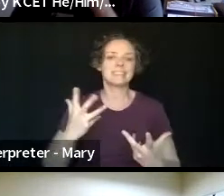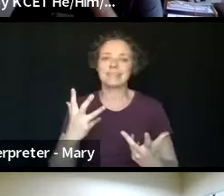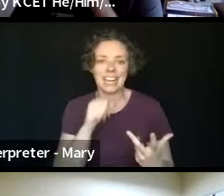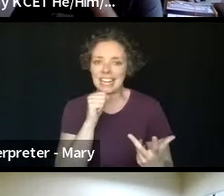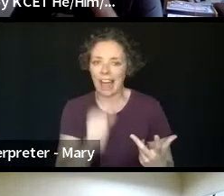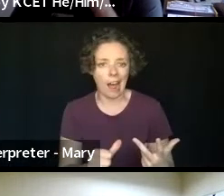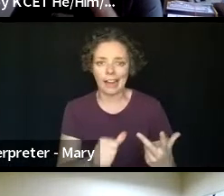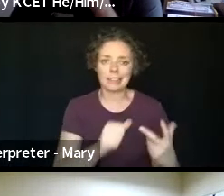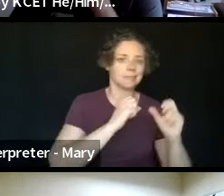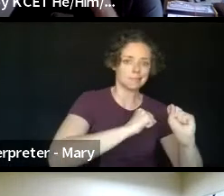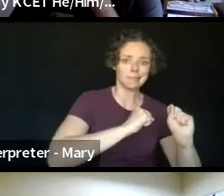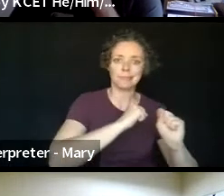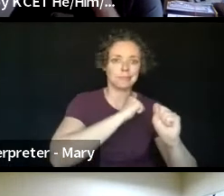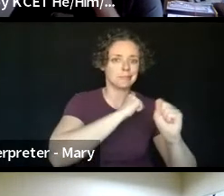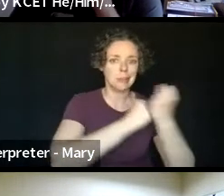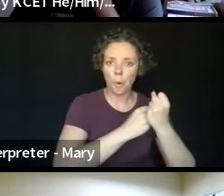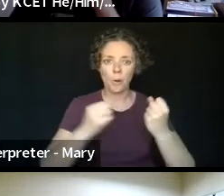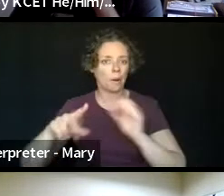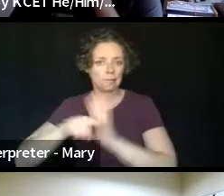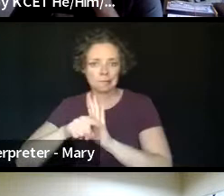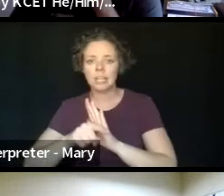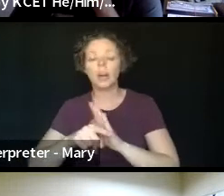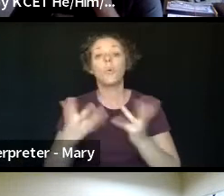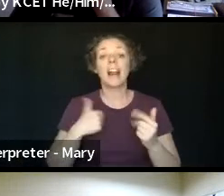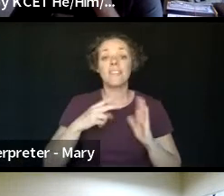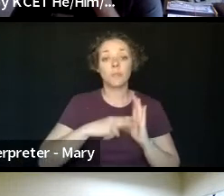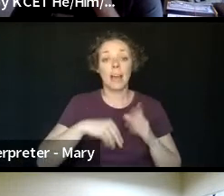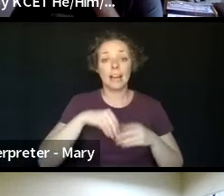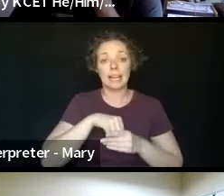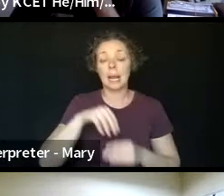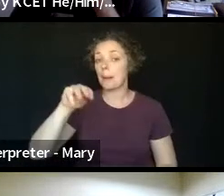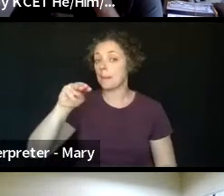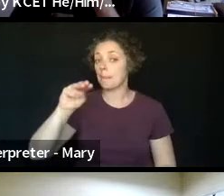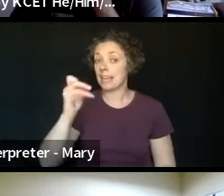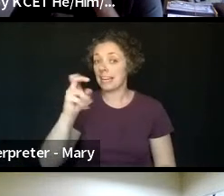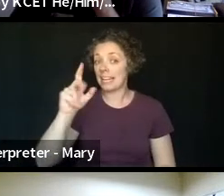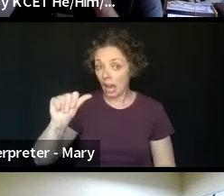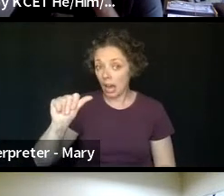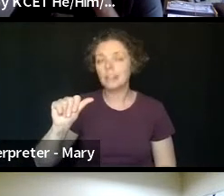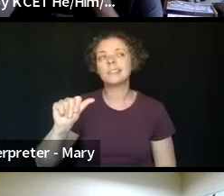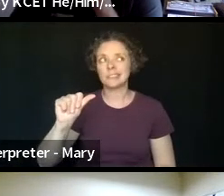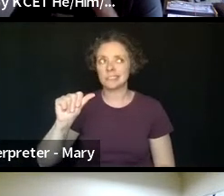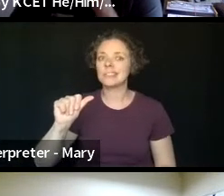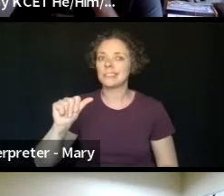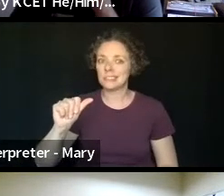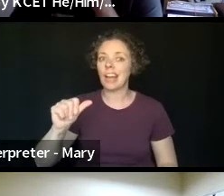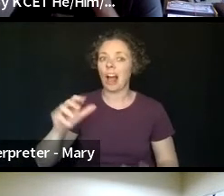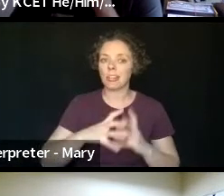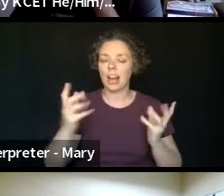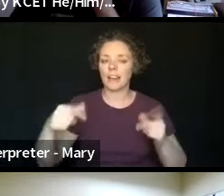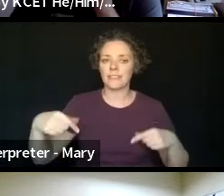what I've read in the media is it's a controversial bill because of the